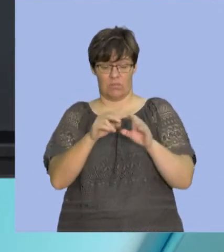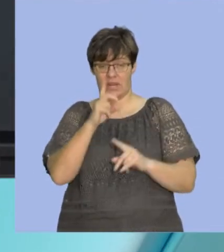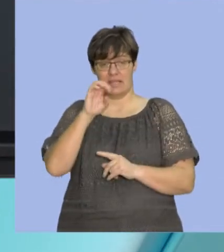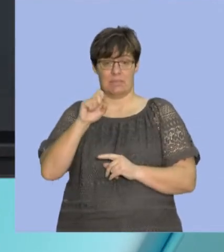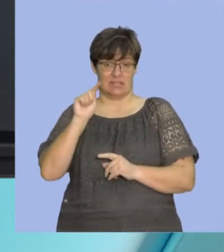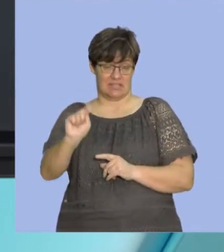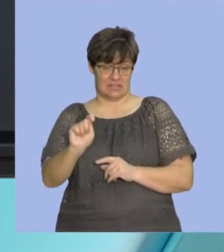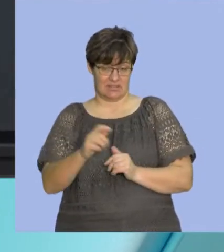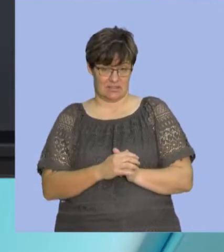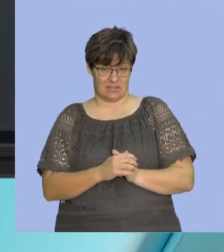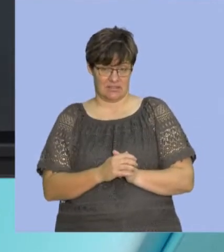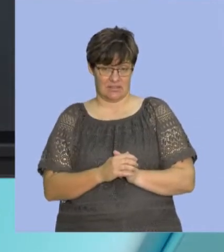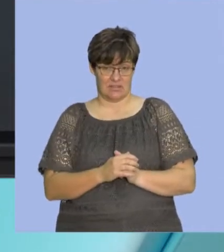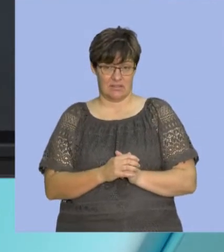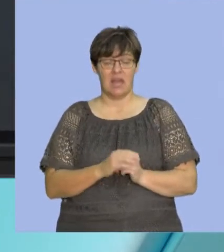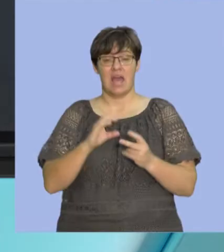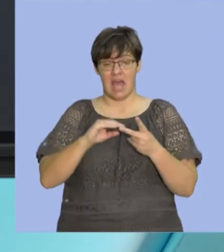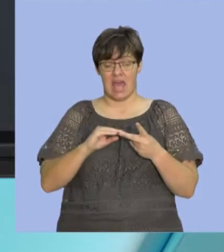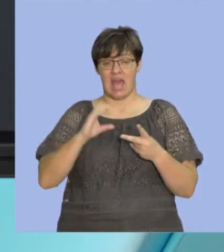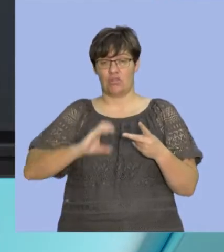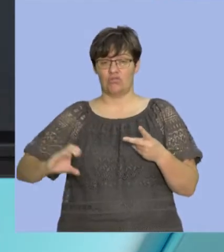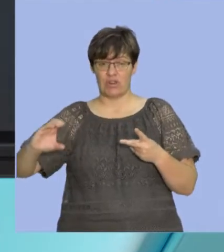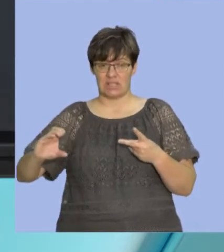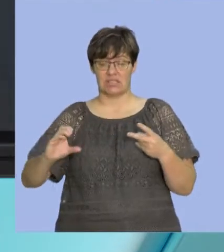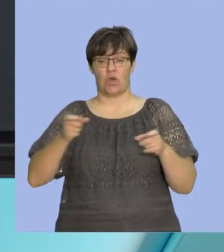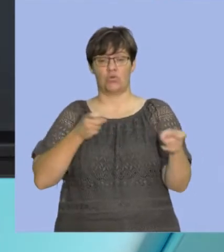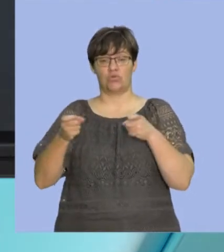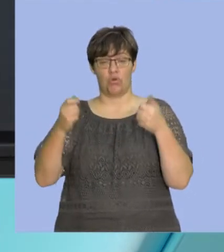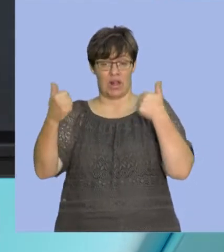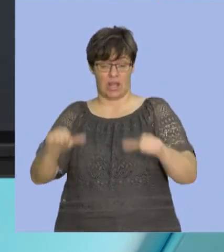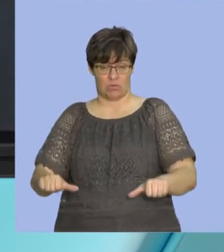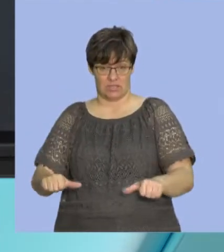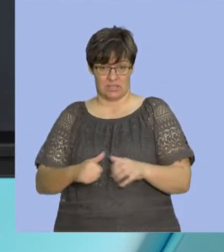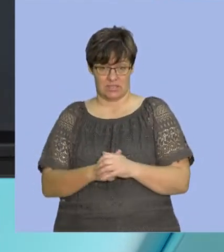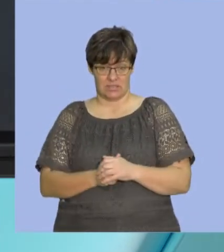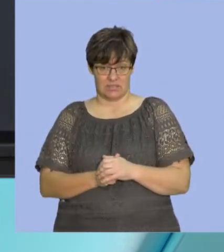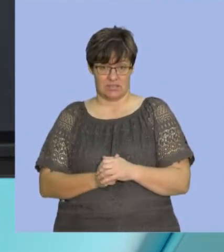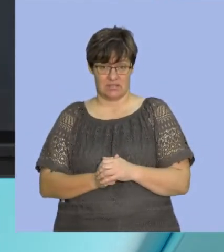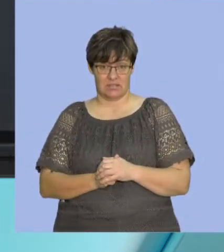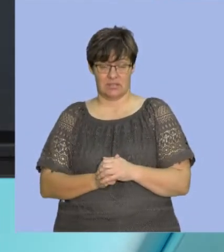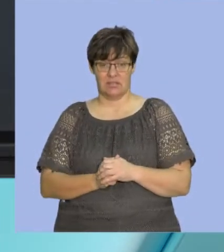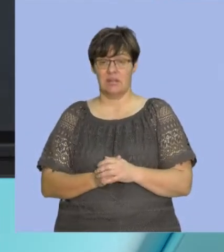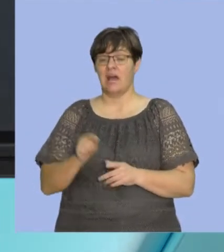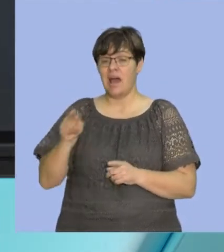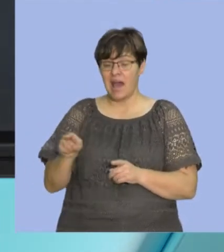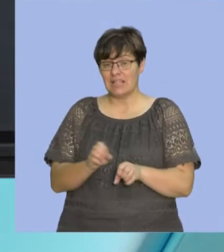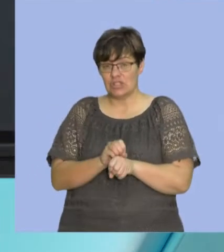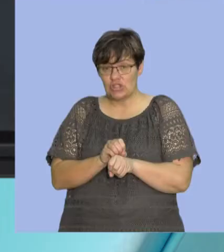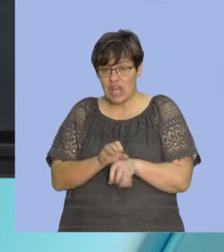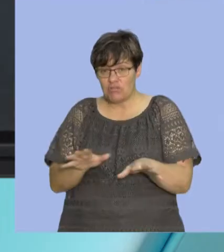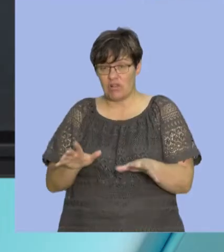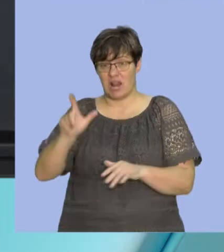debited. And you're going to credit your creditors control account. This is, remember guys, in the general